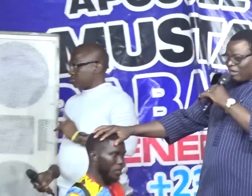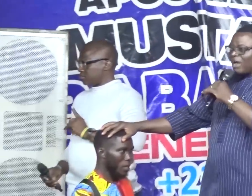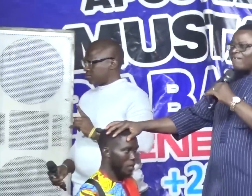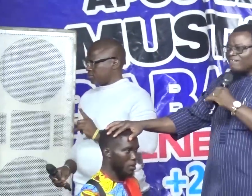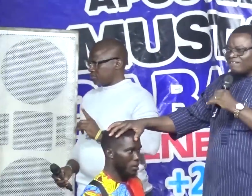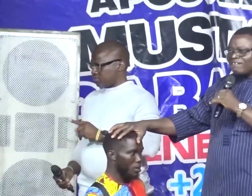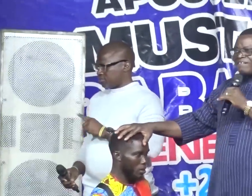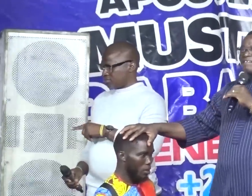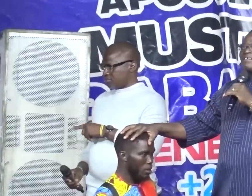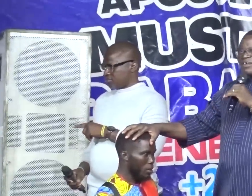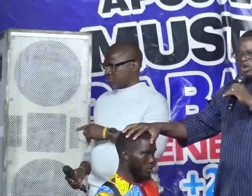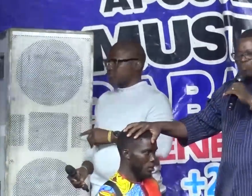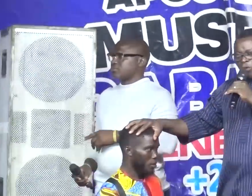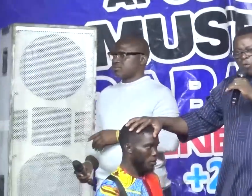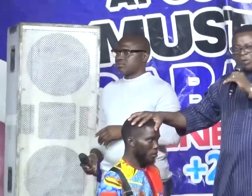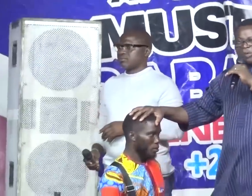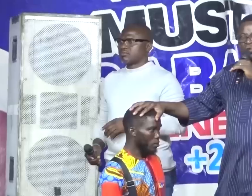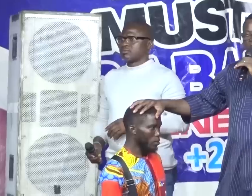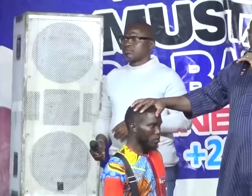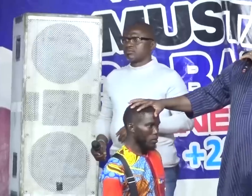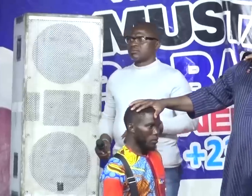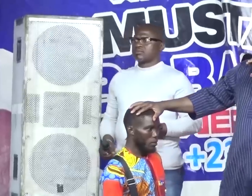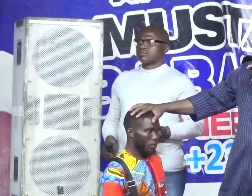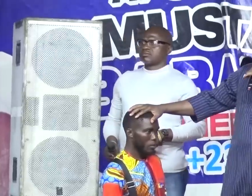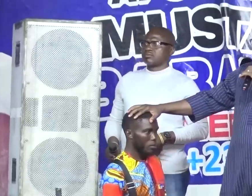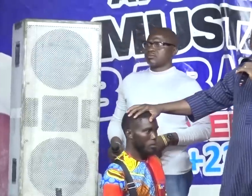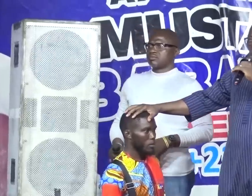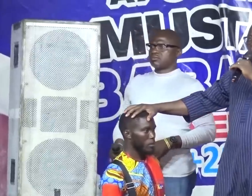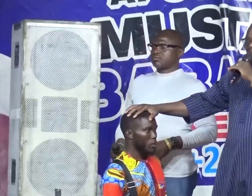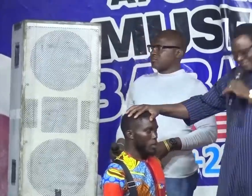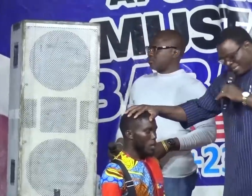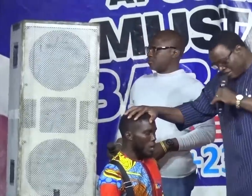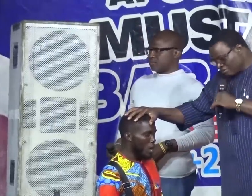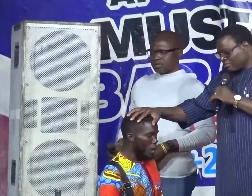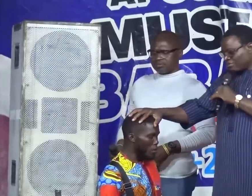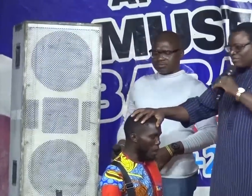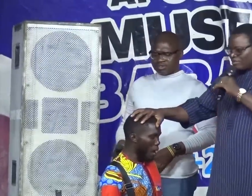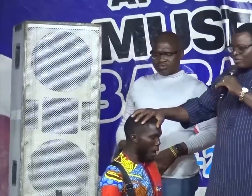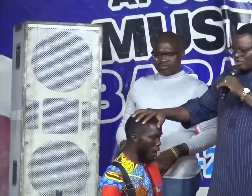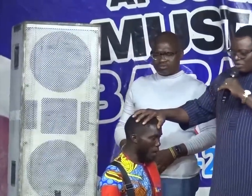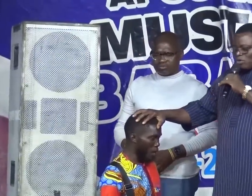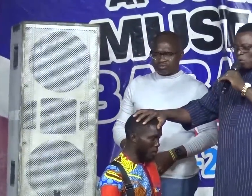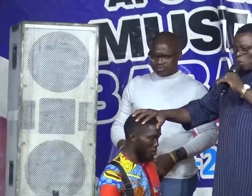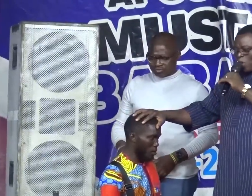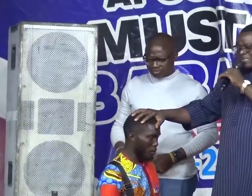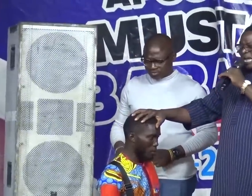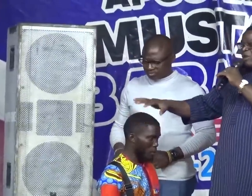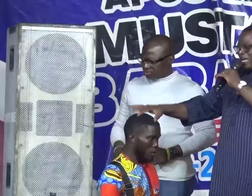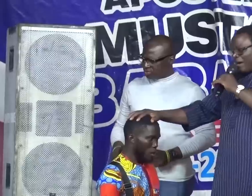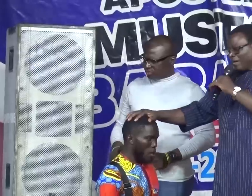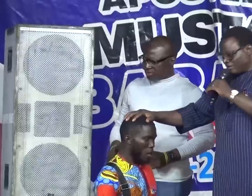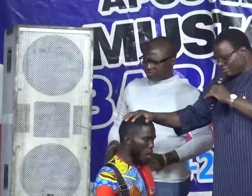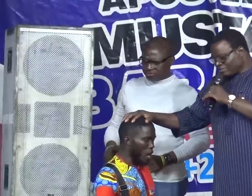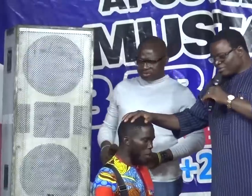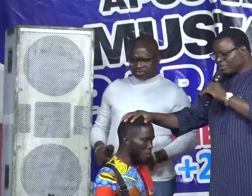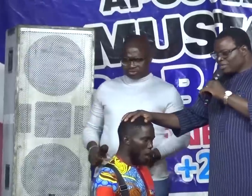the work that will make you great in life. Mo we be woli. I speak as a prophet. Oh yeah, Lord, by sena. Go receive it. What are